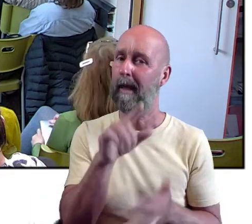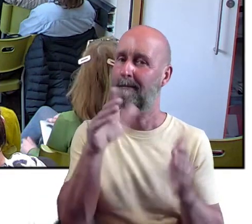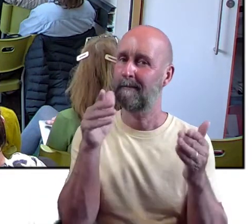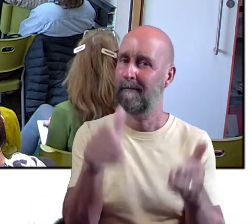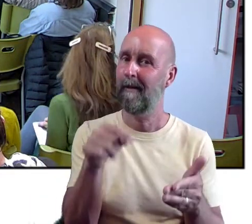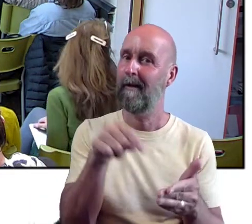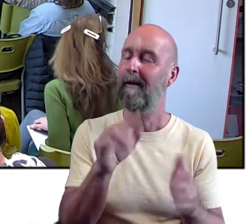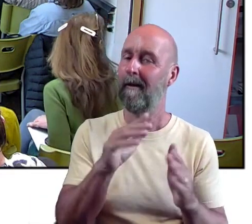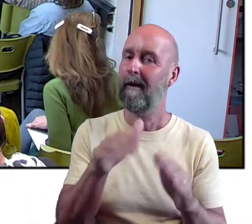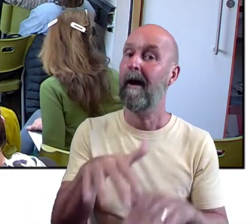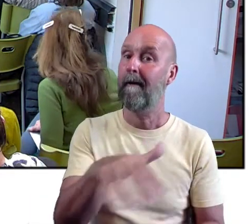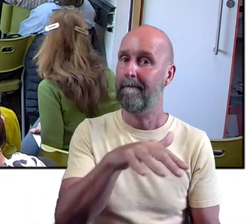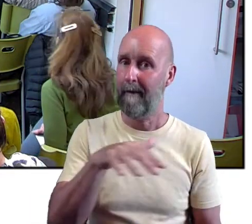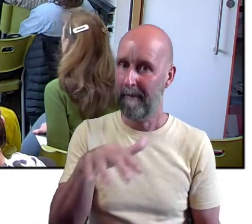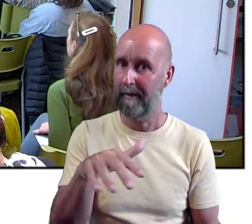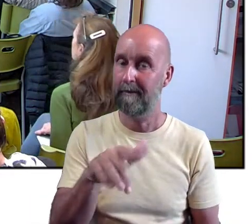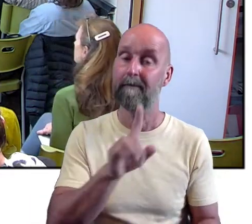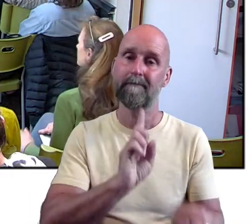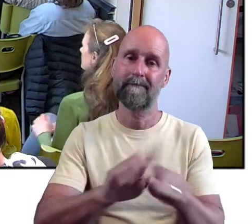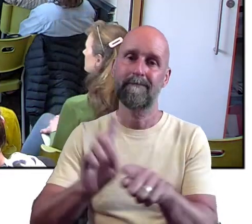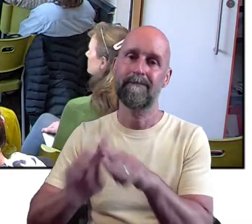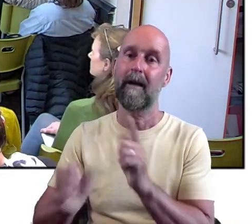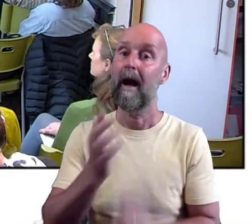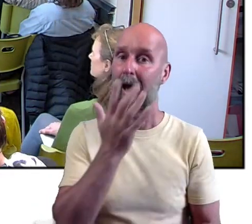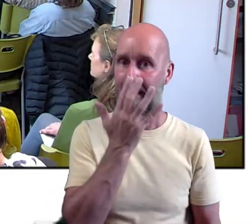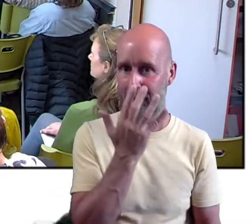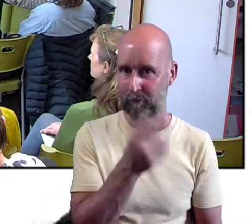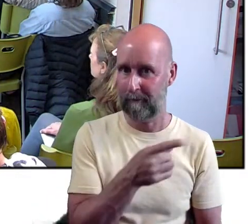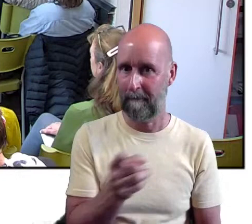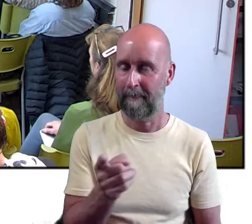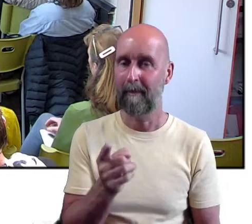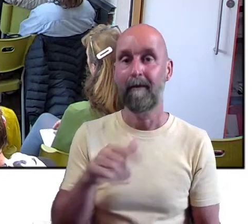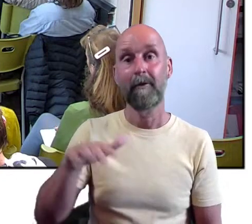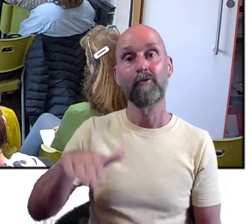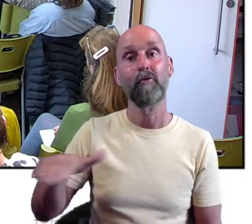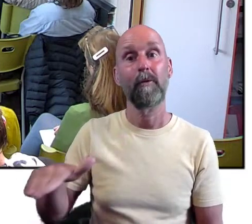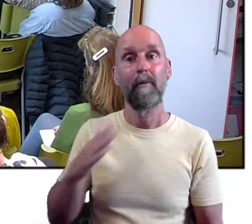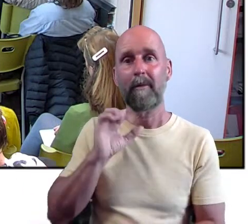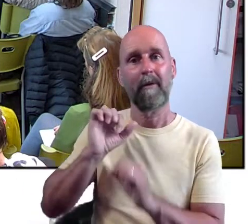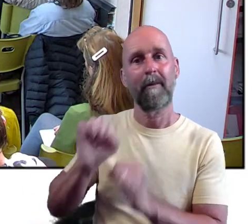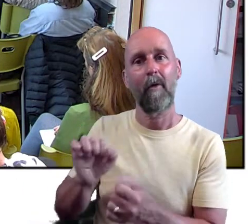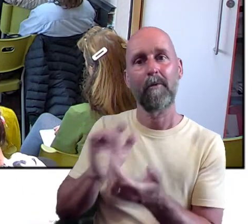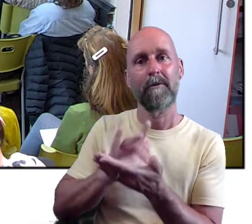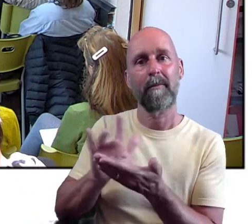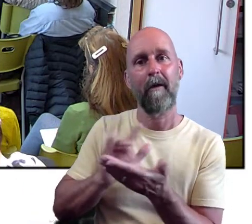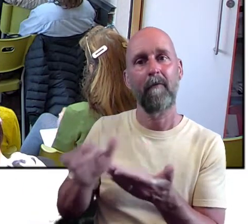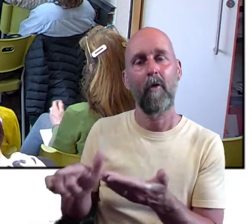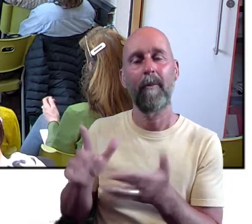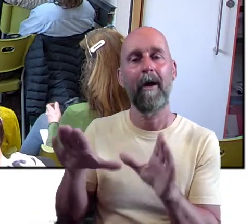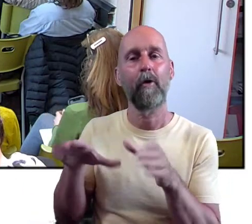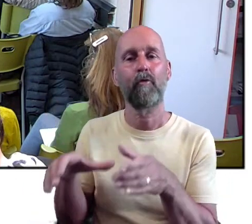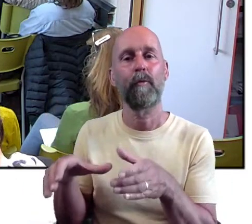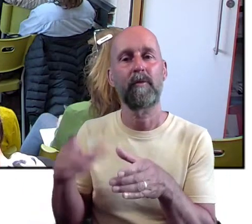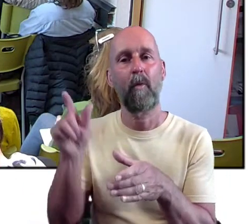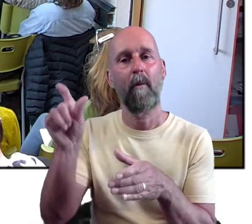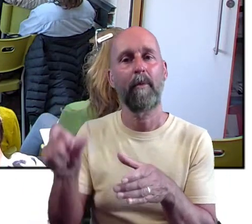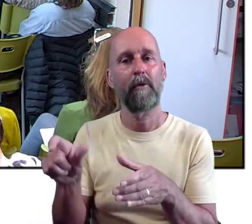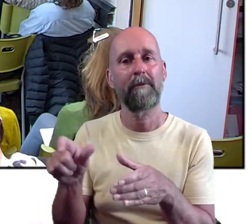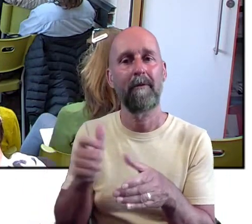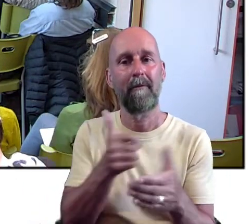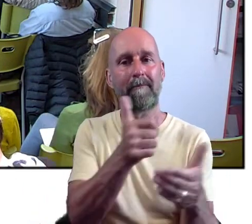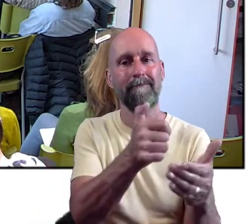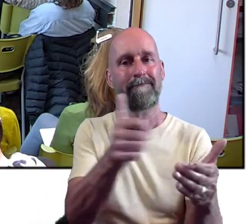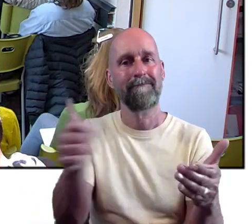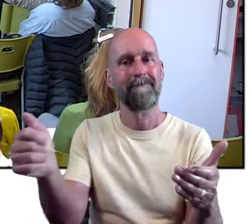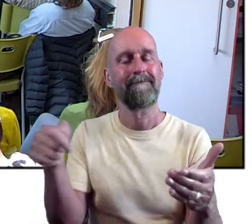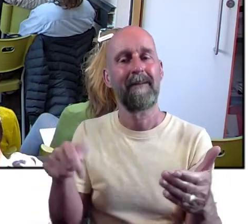like people of all ages. So often, little kids wouldn't have their own smartphone, but you could play it in groups so that one person would have a smartphone and then they could read it